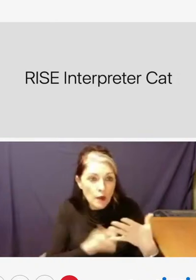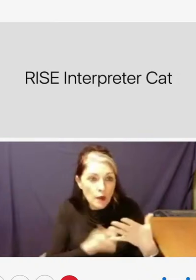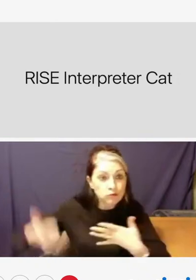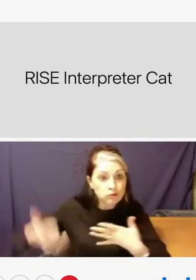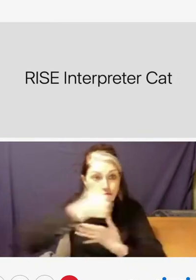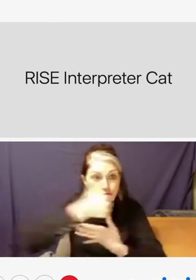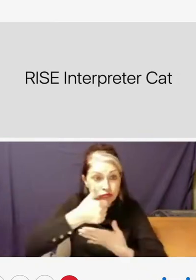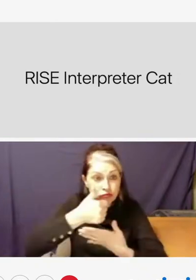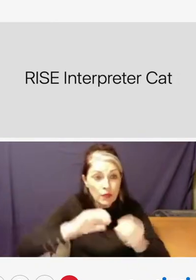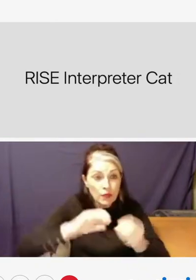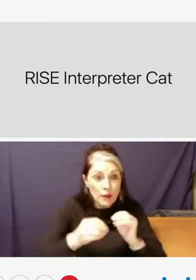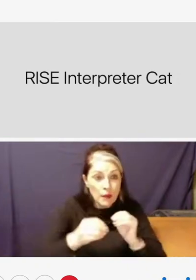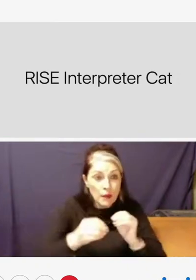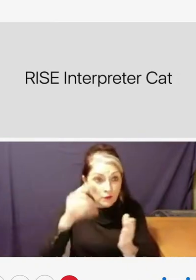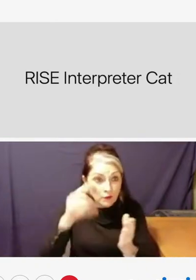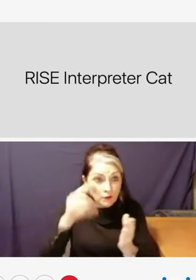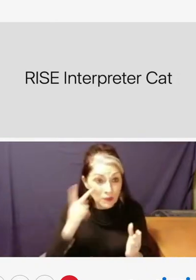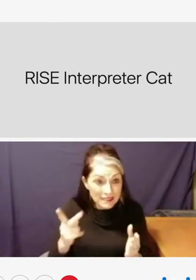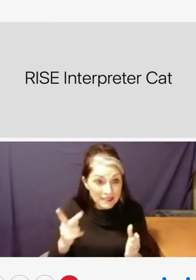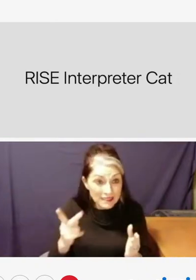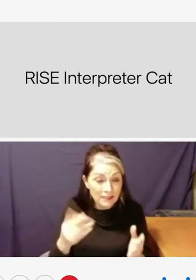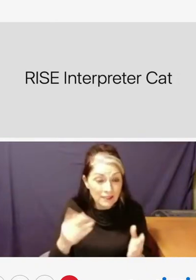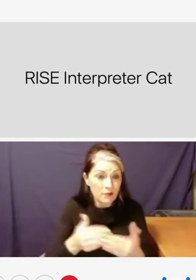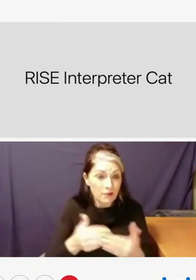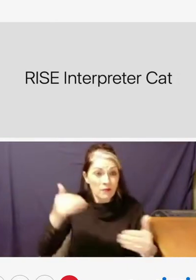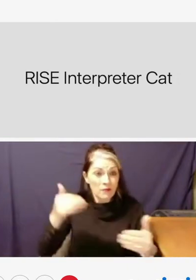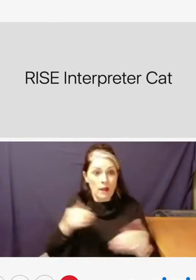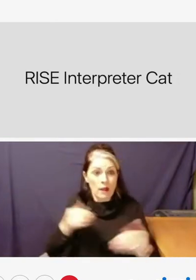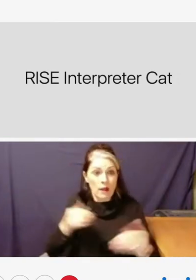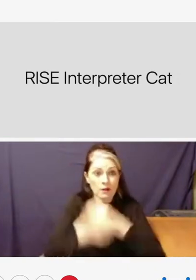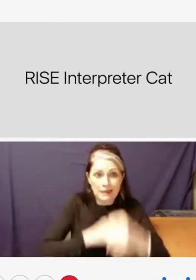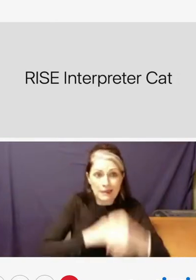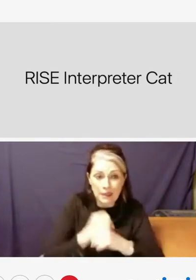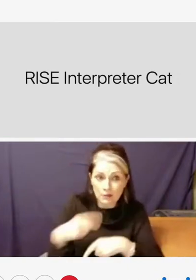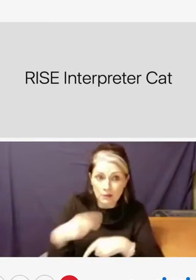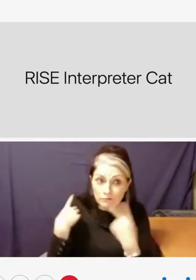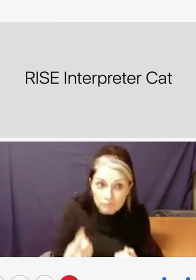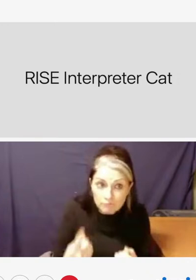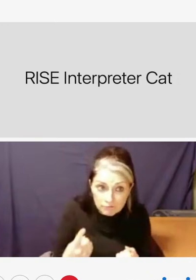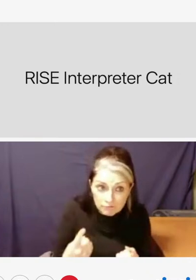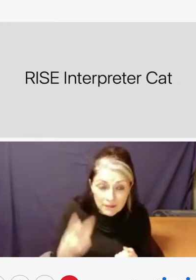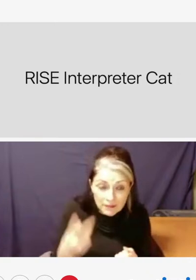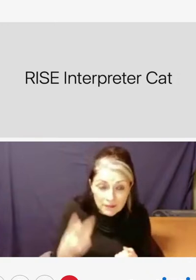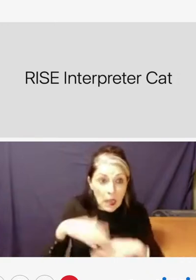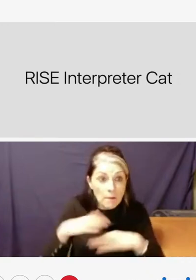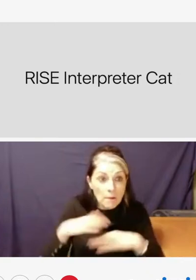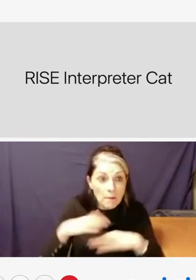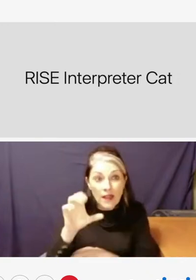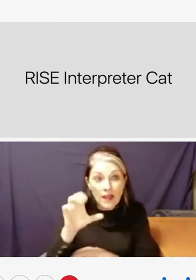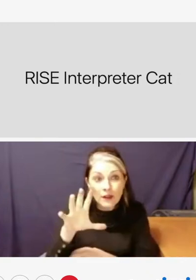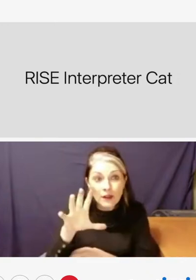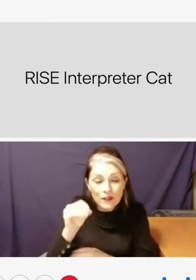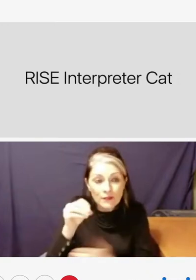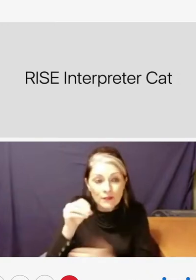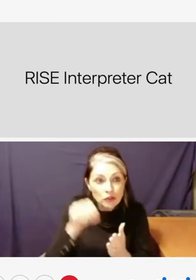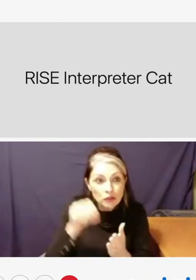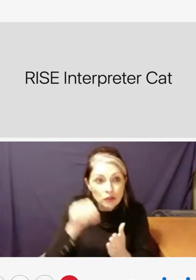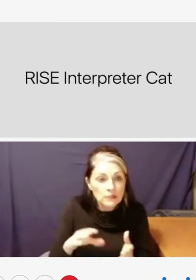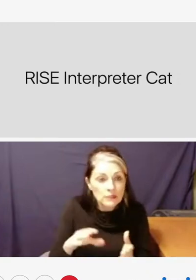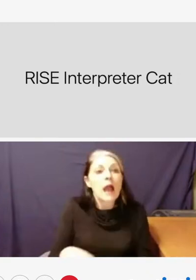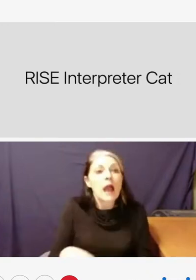have seen any other year since we've been in existence so we have seen well over 550 students or we have received that many referrals in our